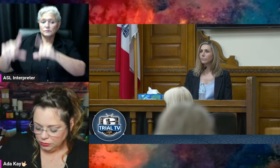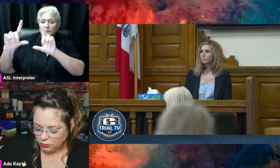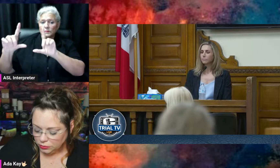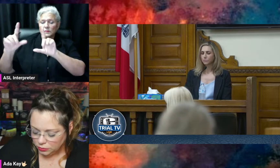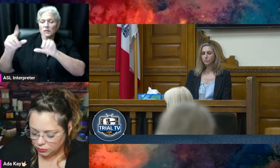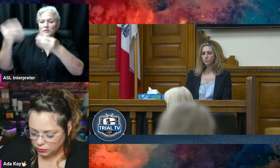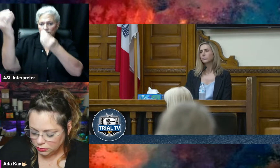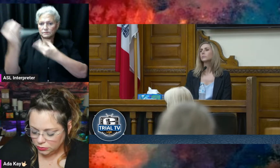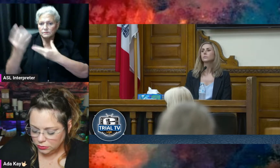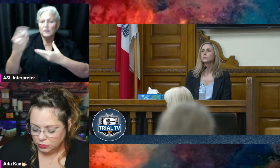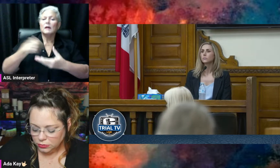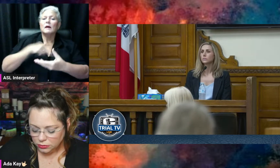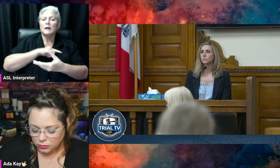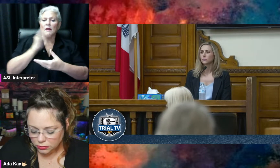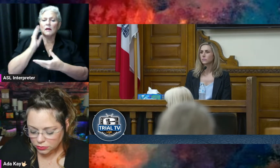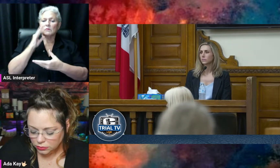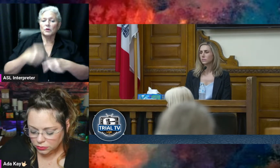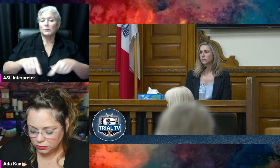up. Okay.